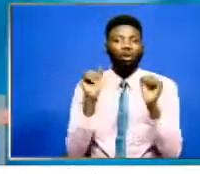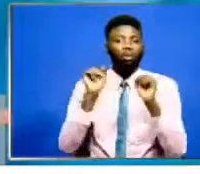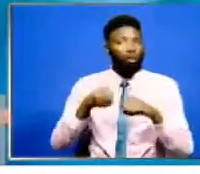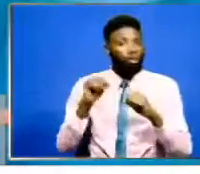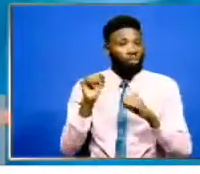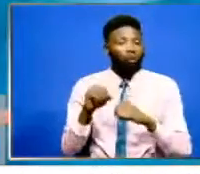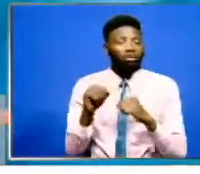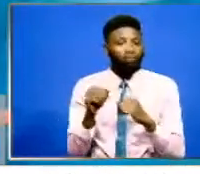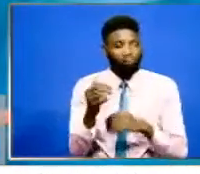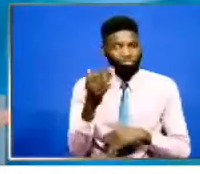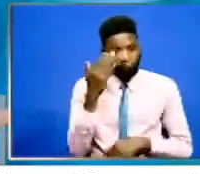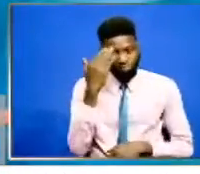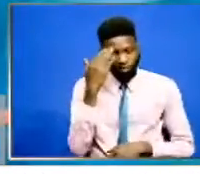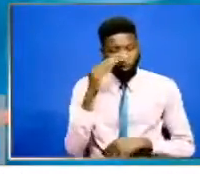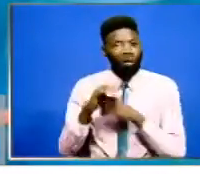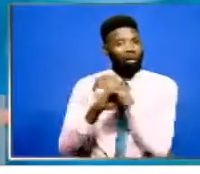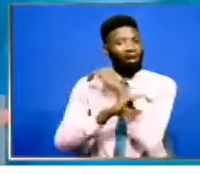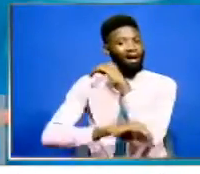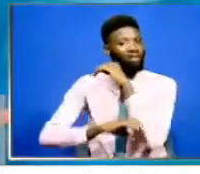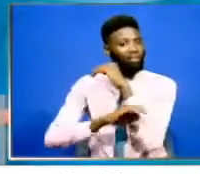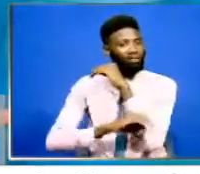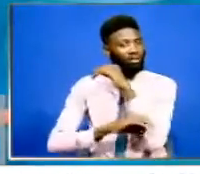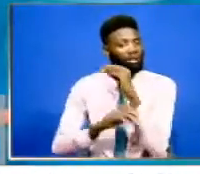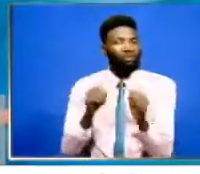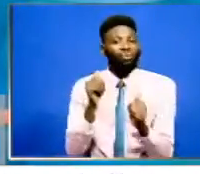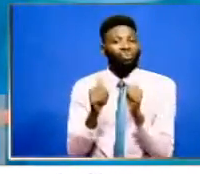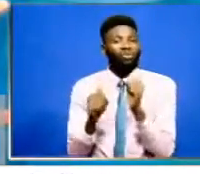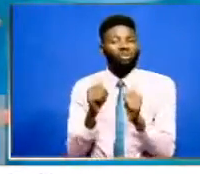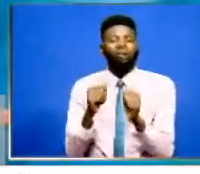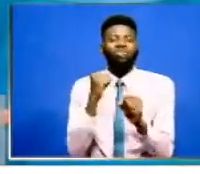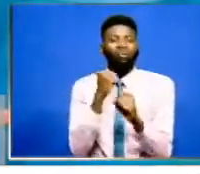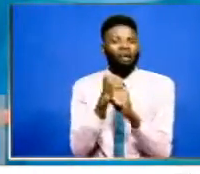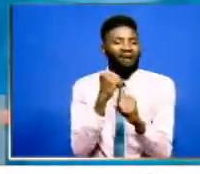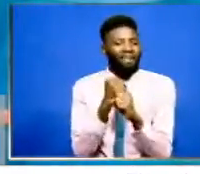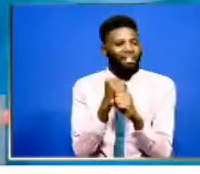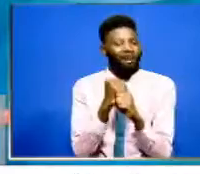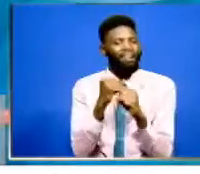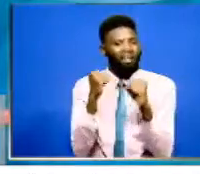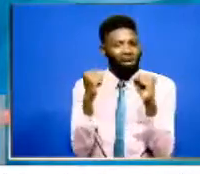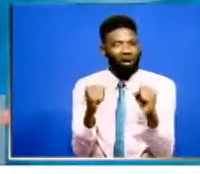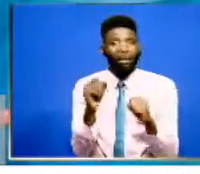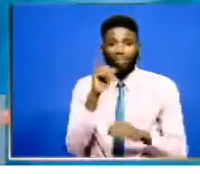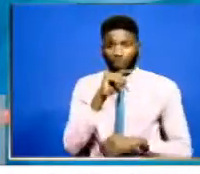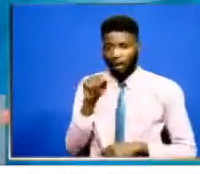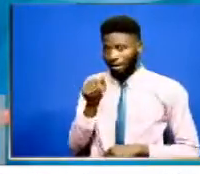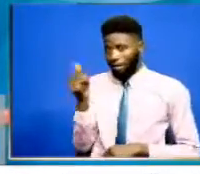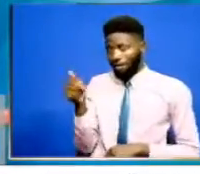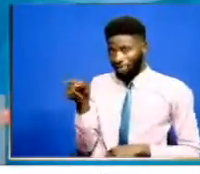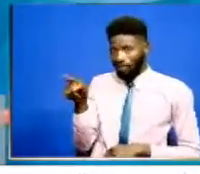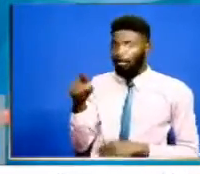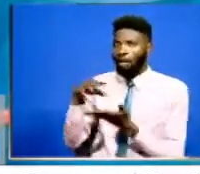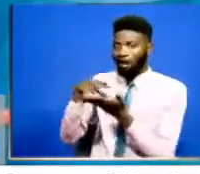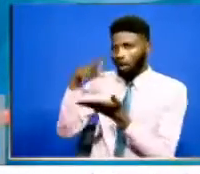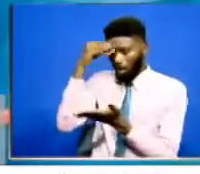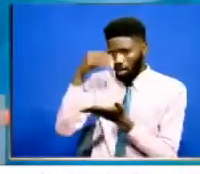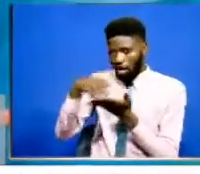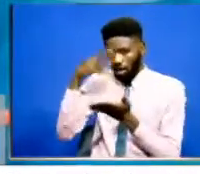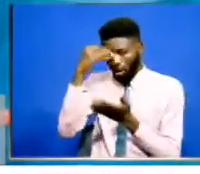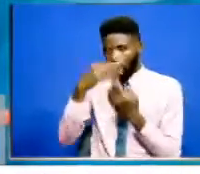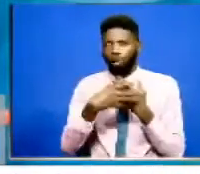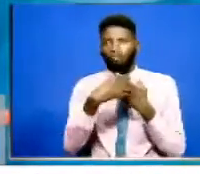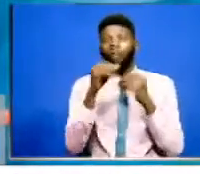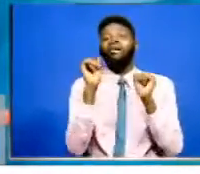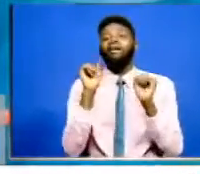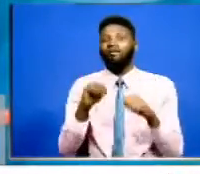countries which has really made tremendous effort can be emulated by those who are still lagging behind. Mm-hmm.